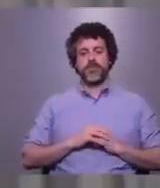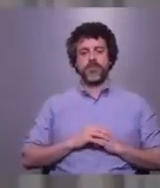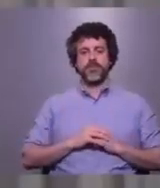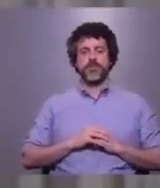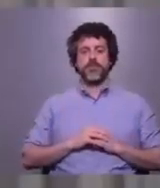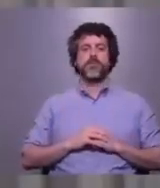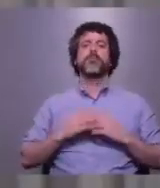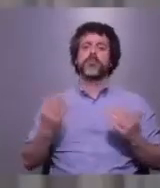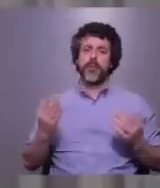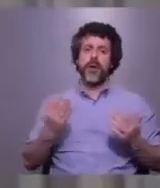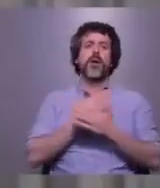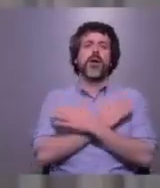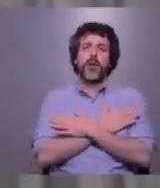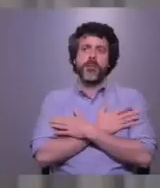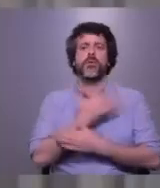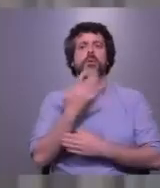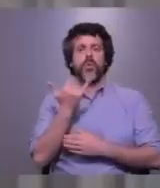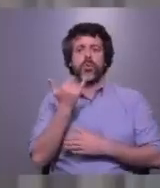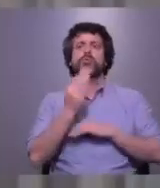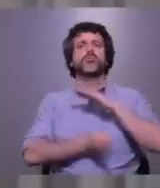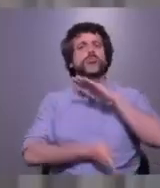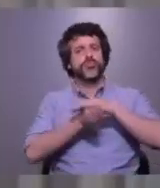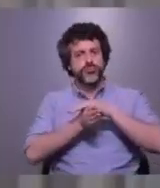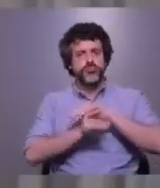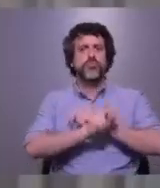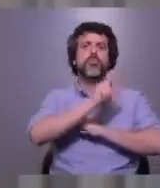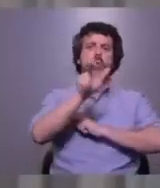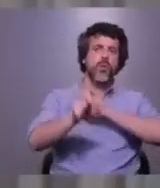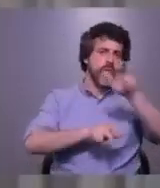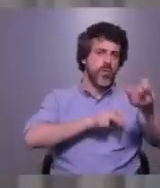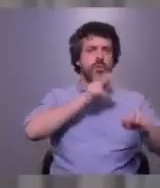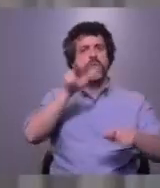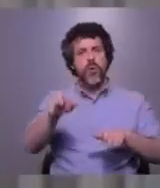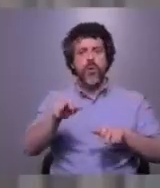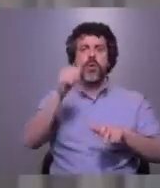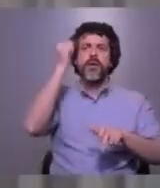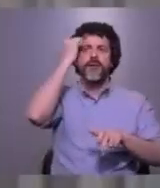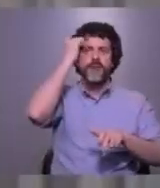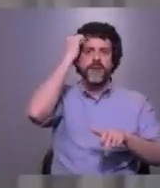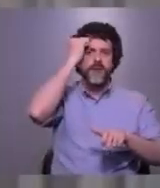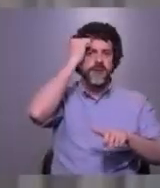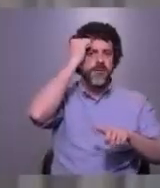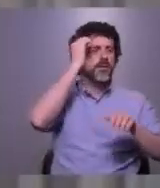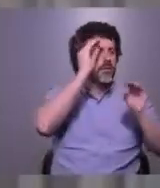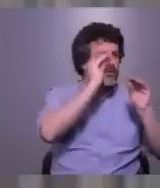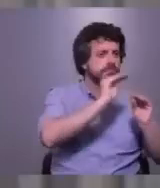So they went off and preached repentance.